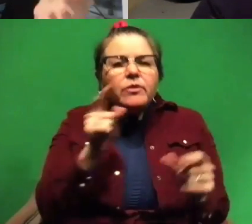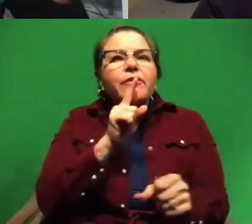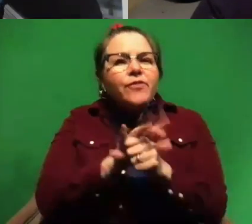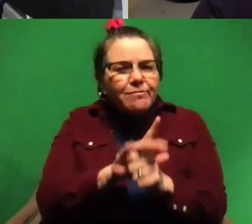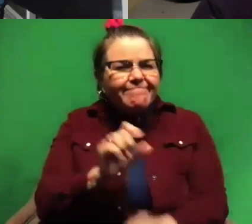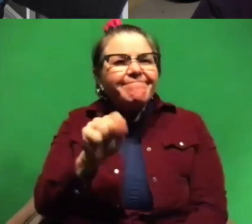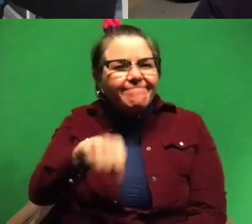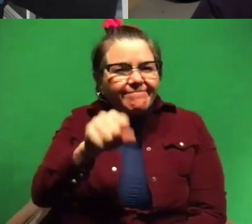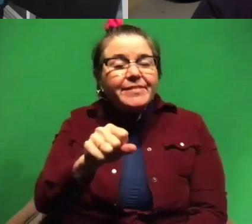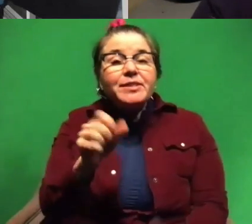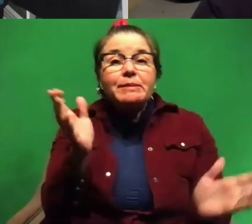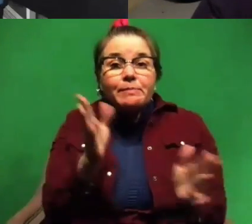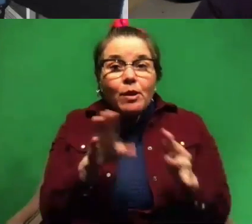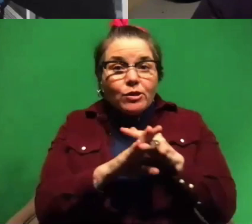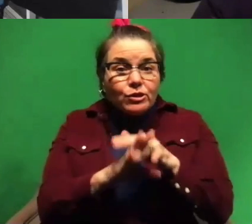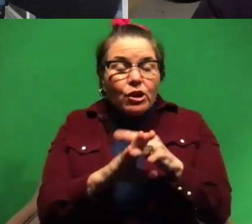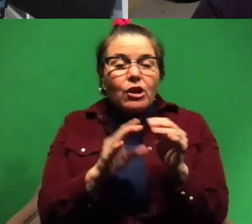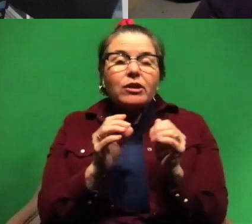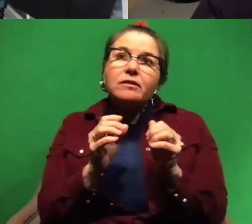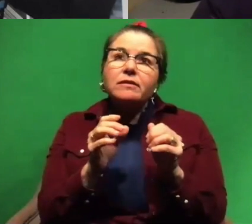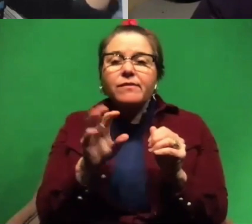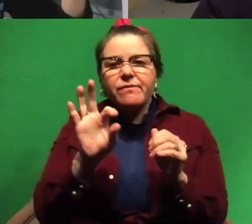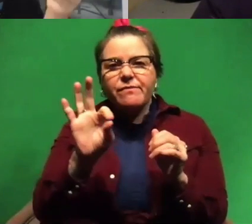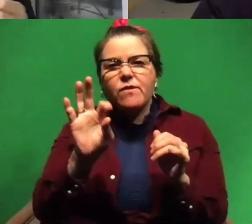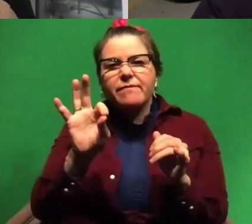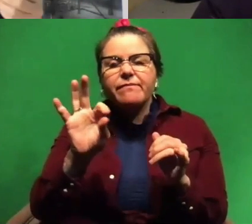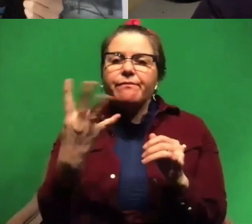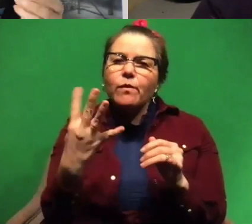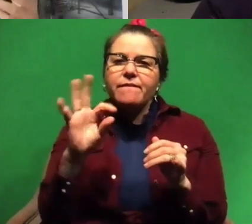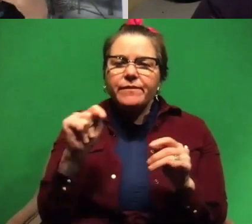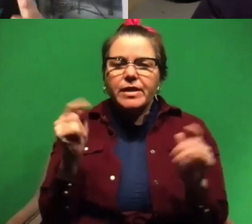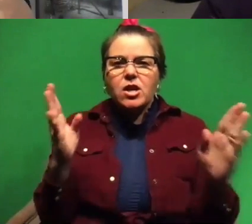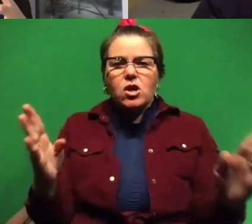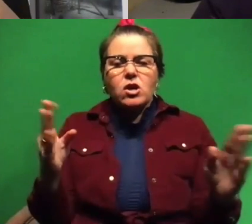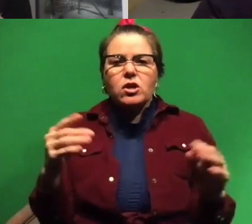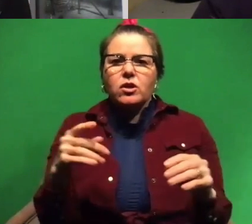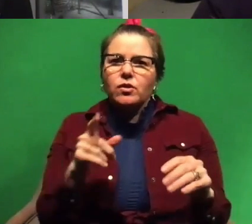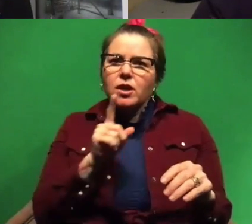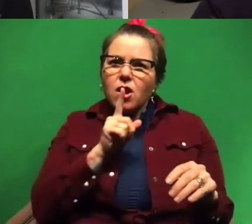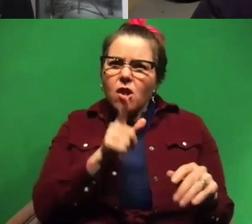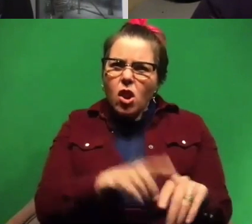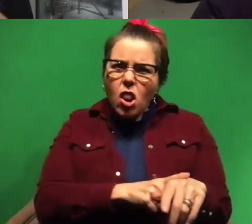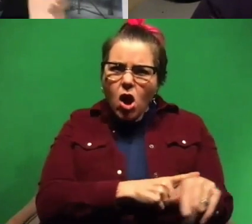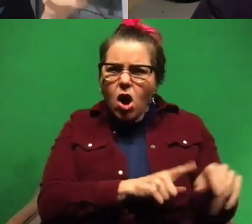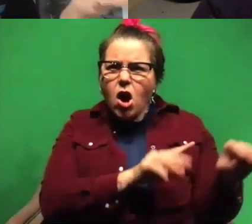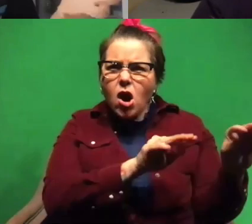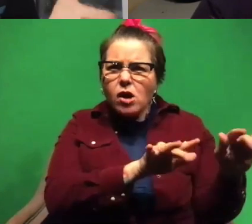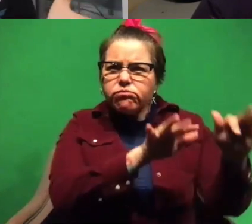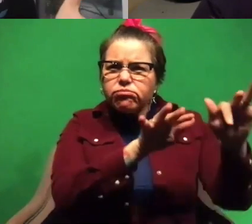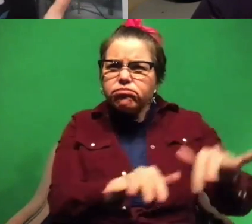yes, this small shark that's about 4 feet long is doing these super long, impressive migrations of like